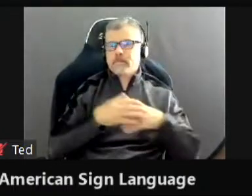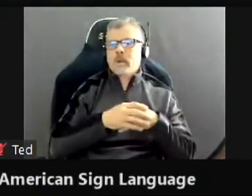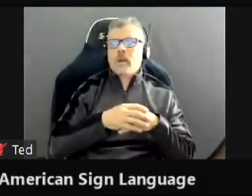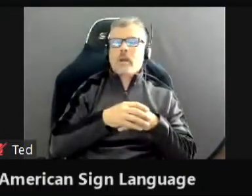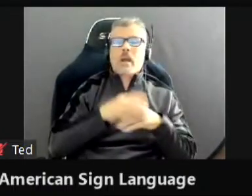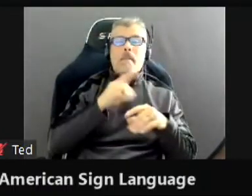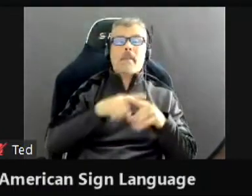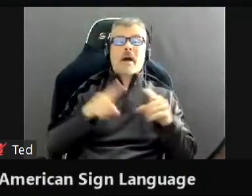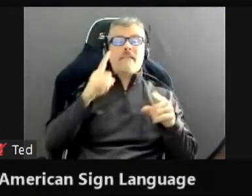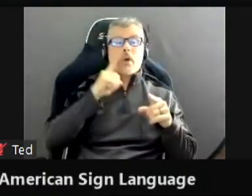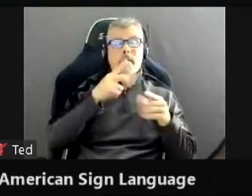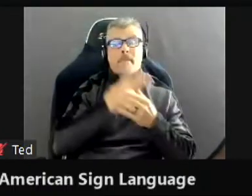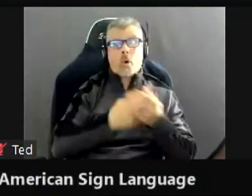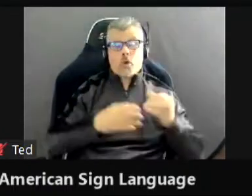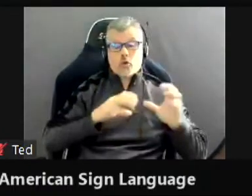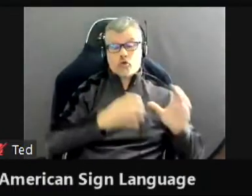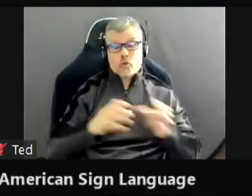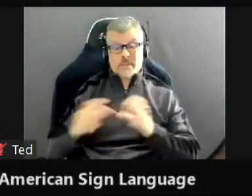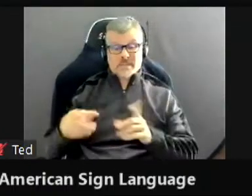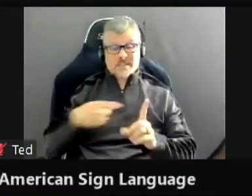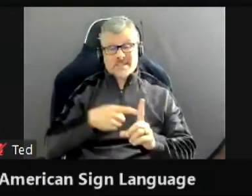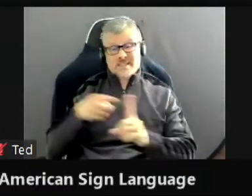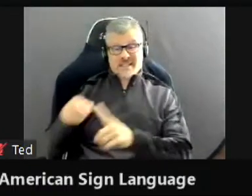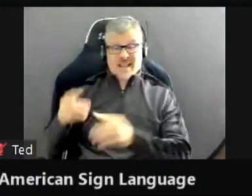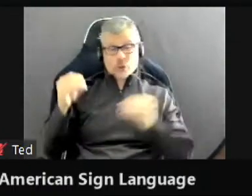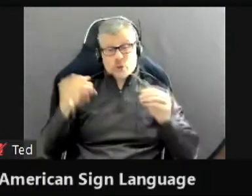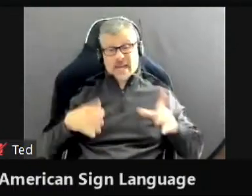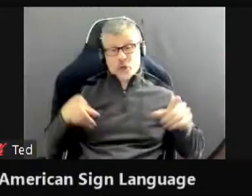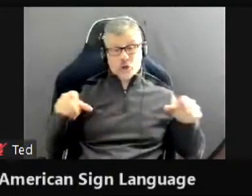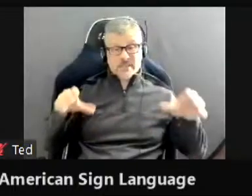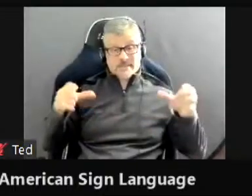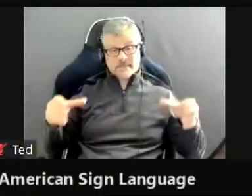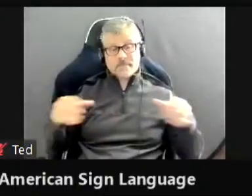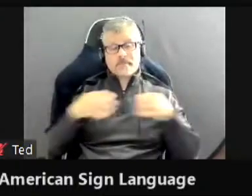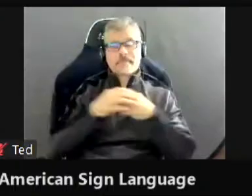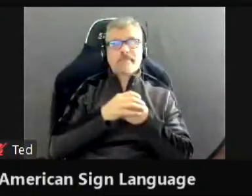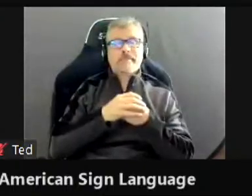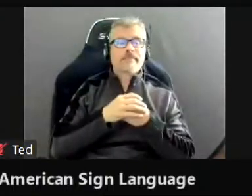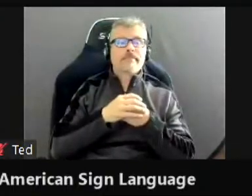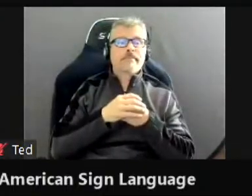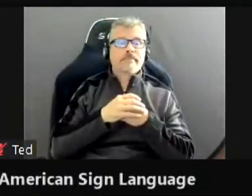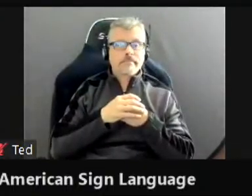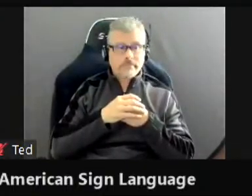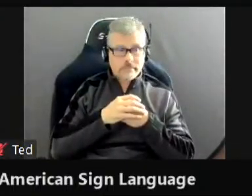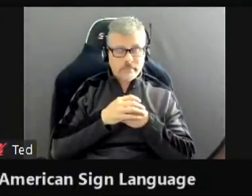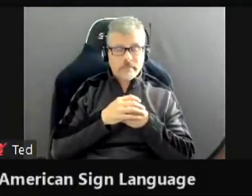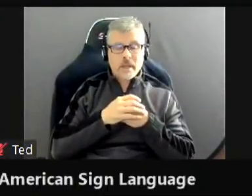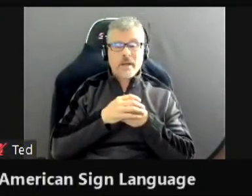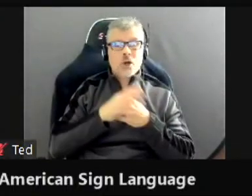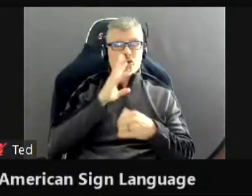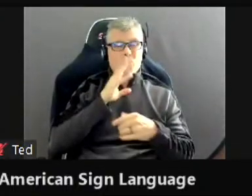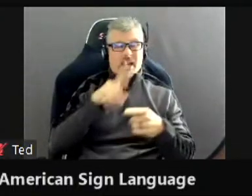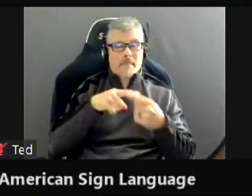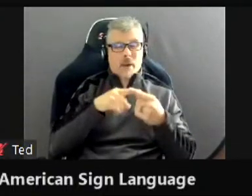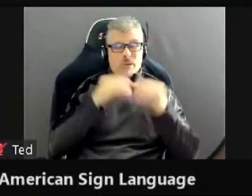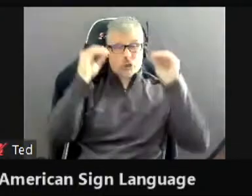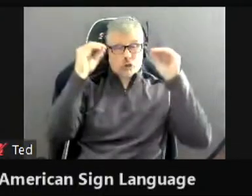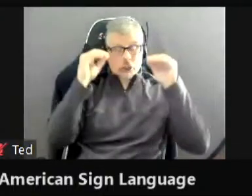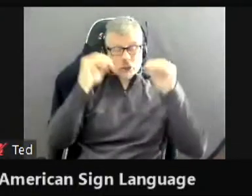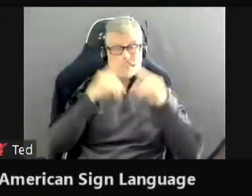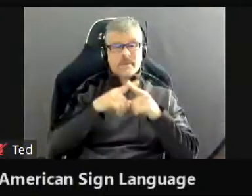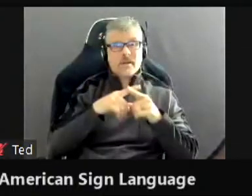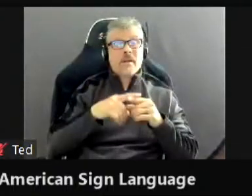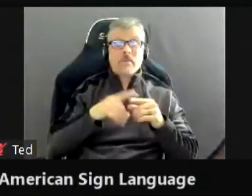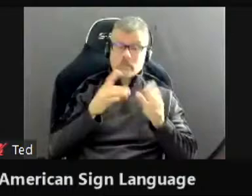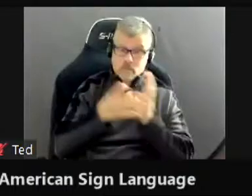both subsets of educators, I would say that in terms of instruction, it's the proficiency in the implementation